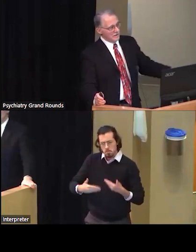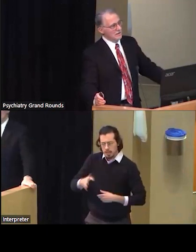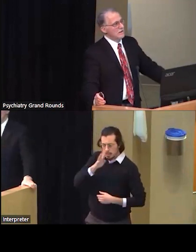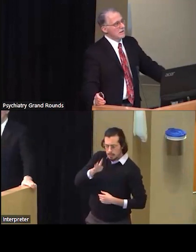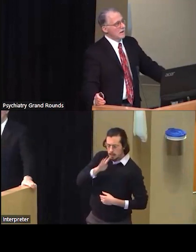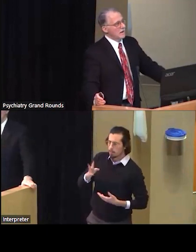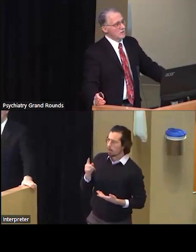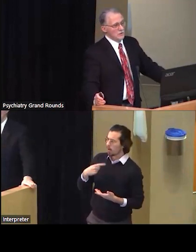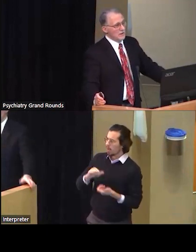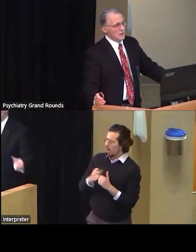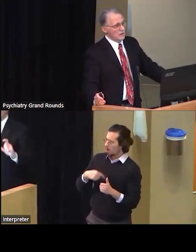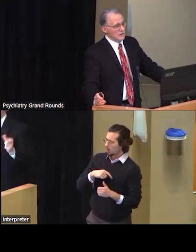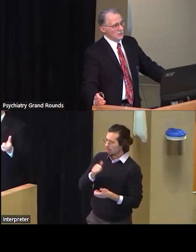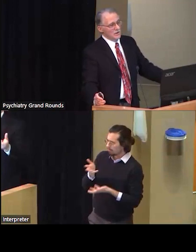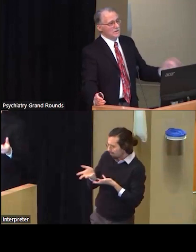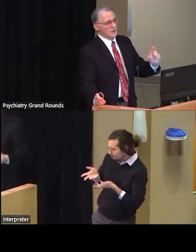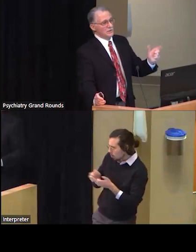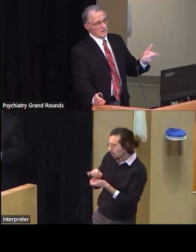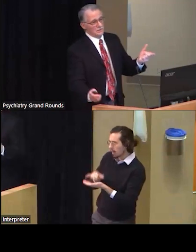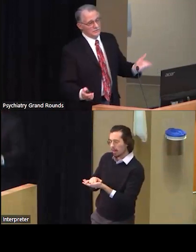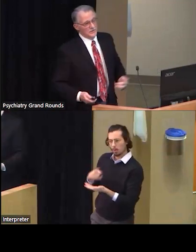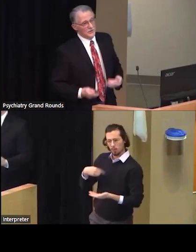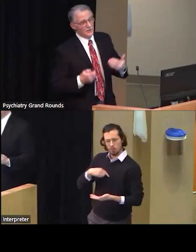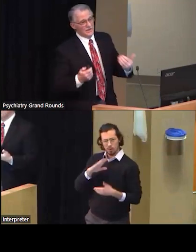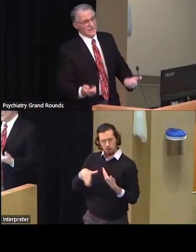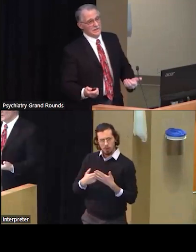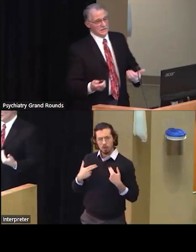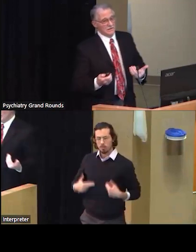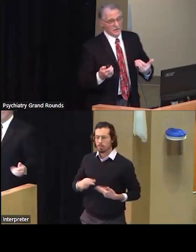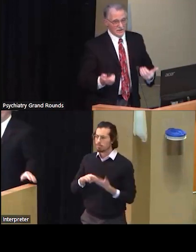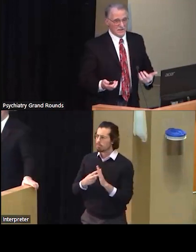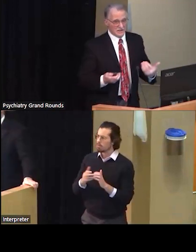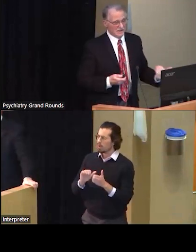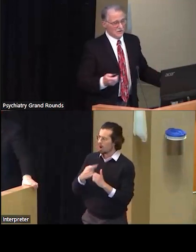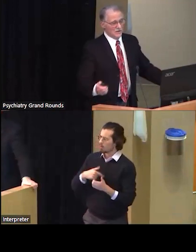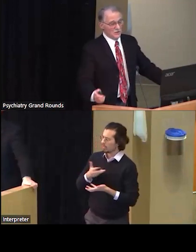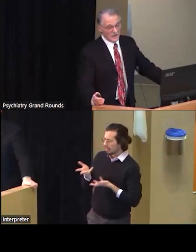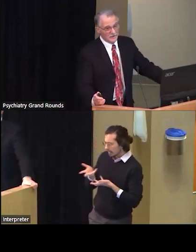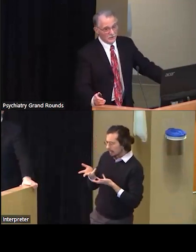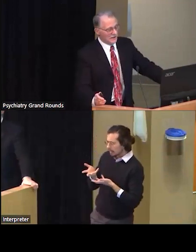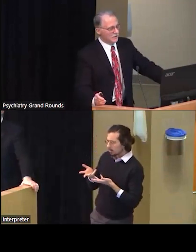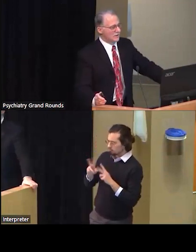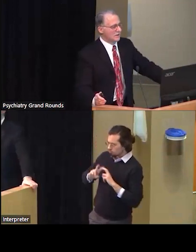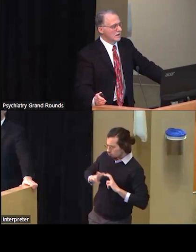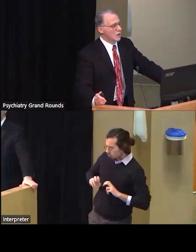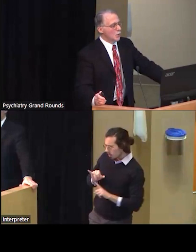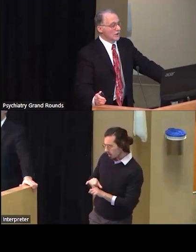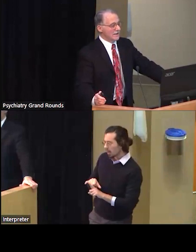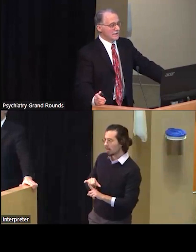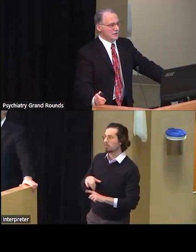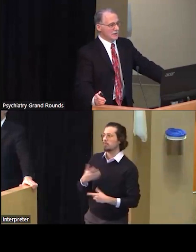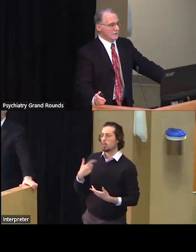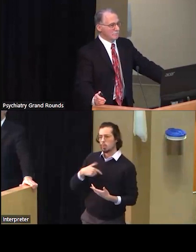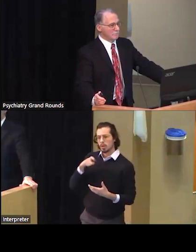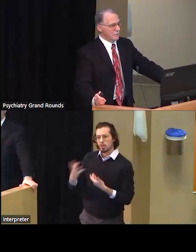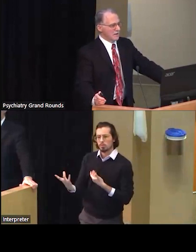humans, no matter what we do. We're all in the human club. So how do we deal with these things as humans? And we have to do better about working